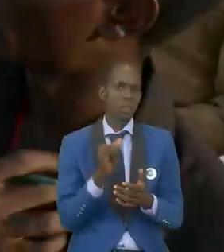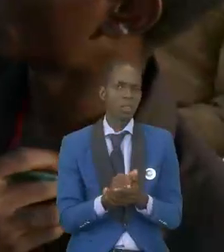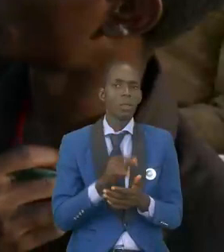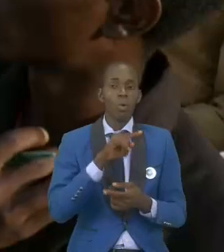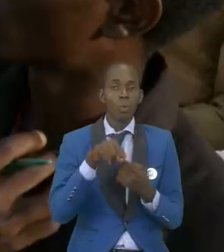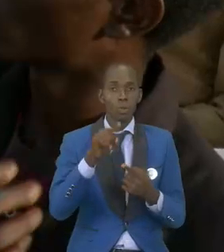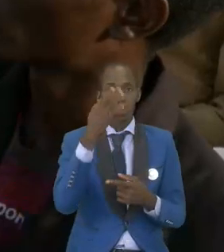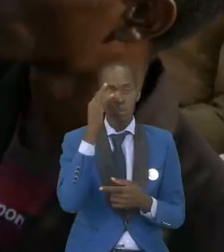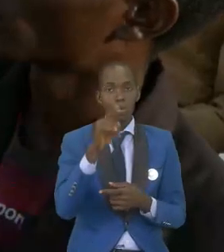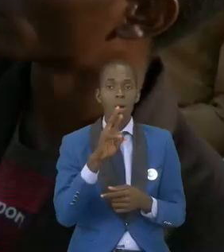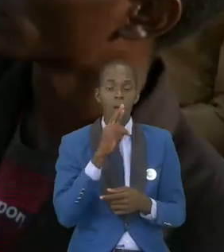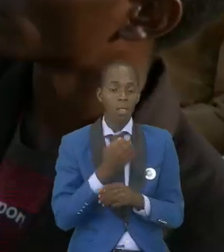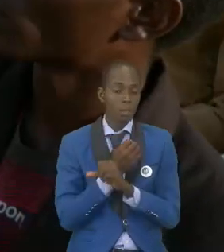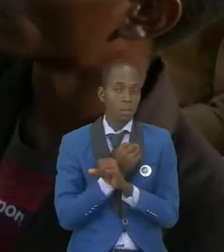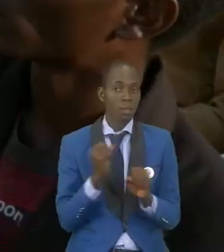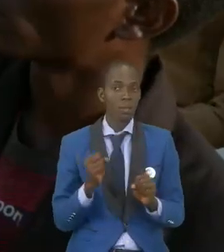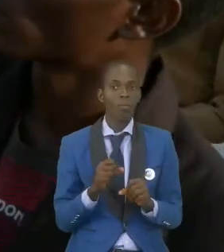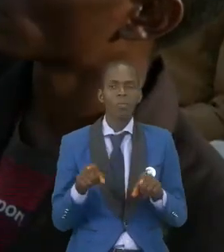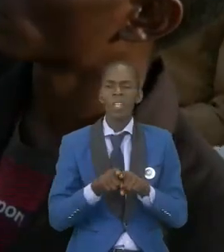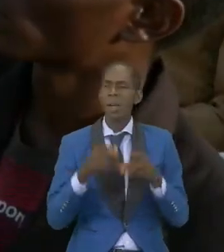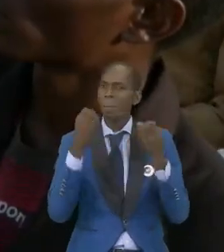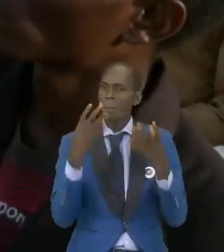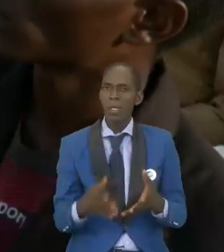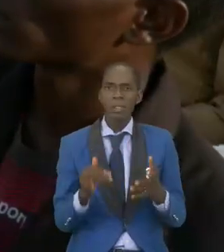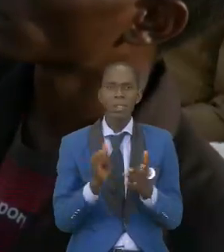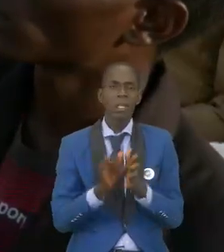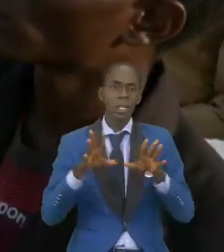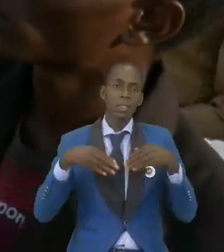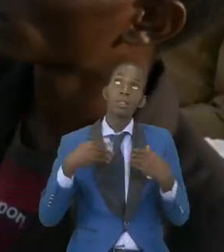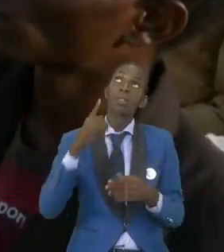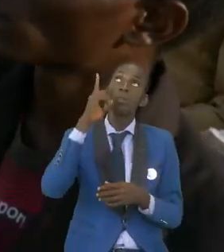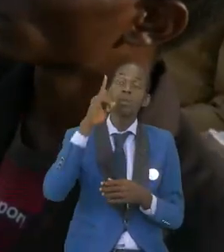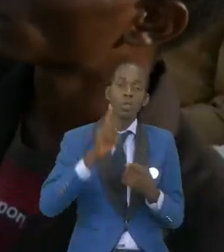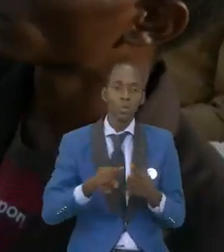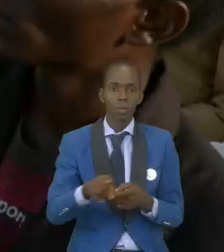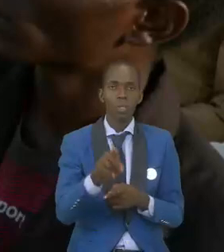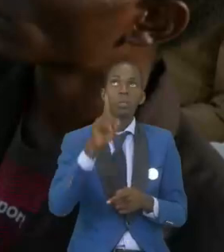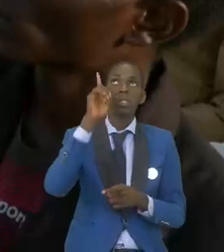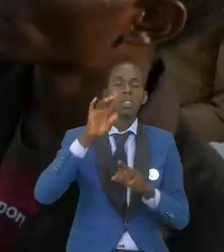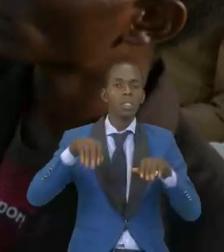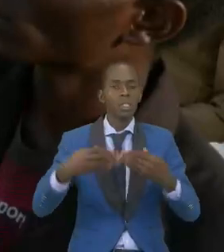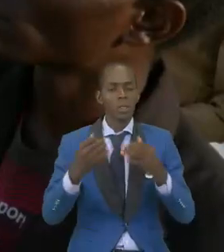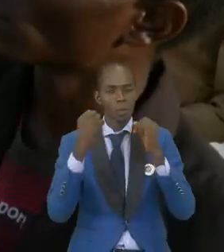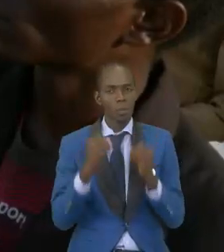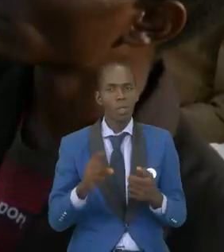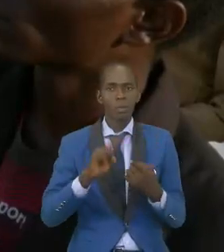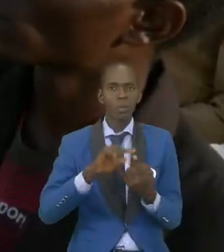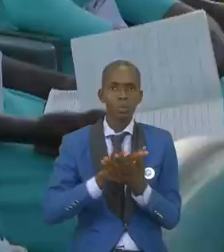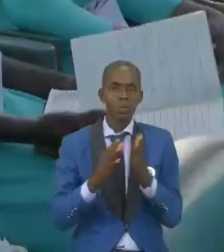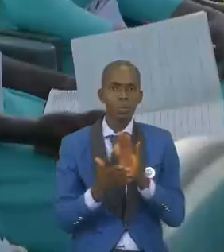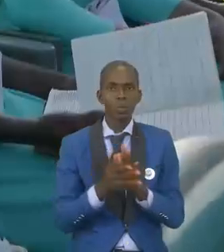born again, as many as received him, to them he gave power to become